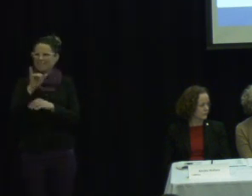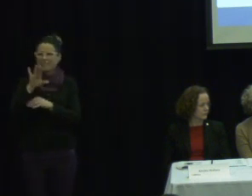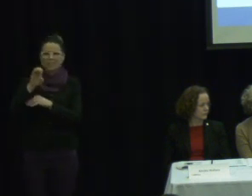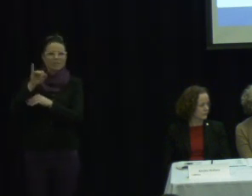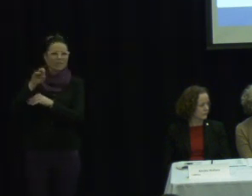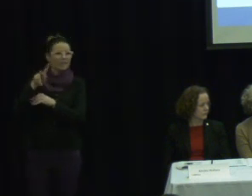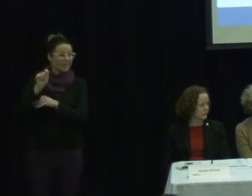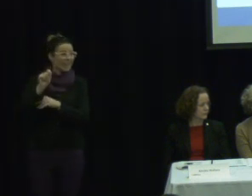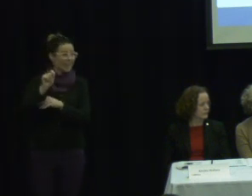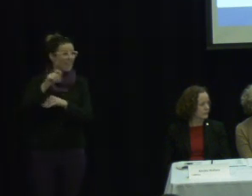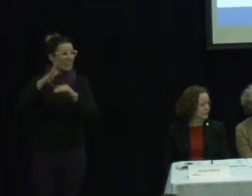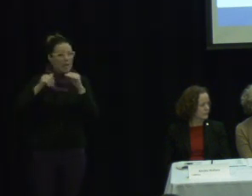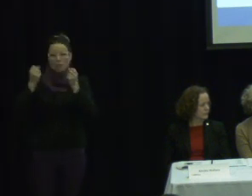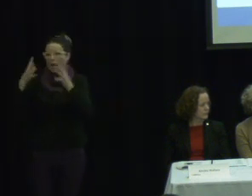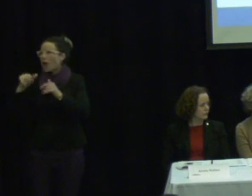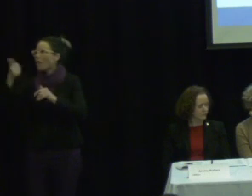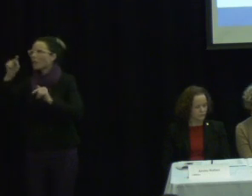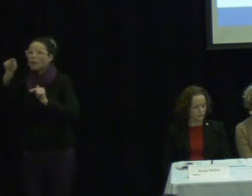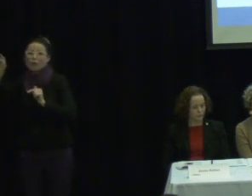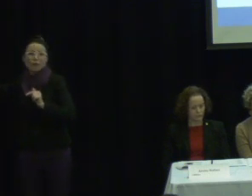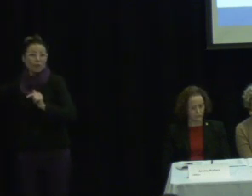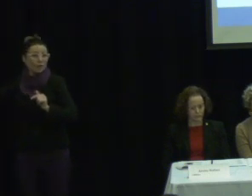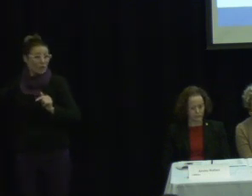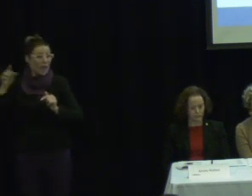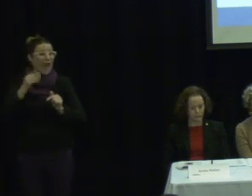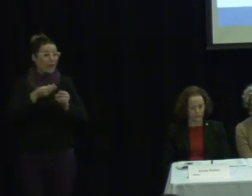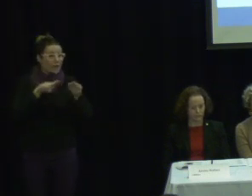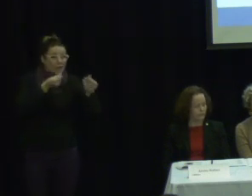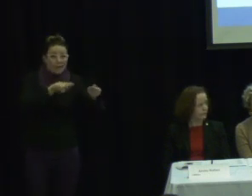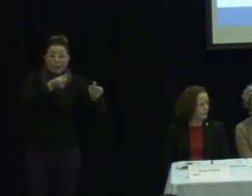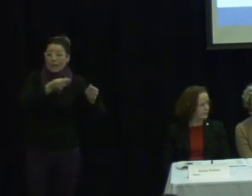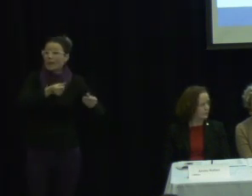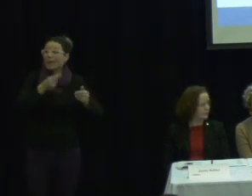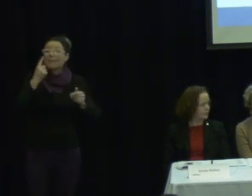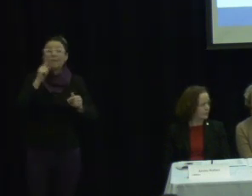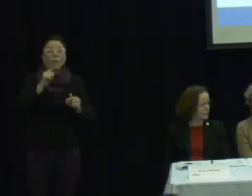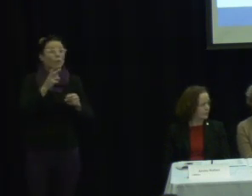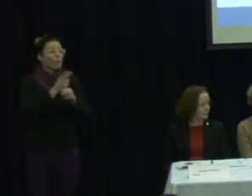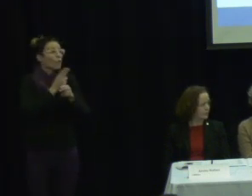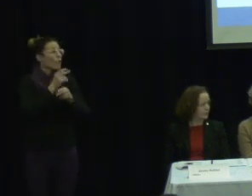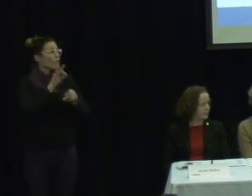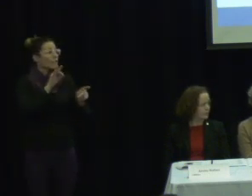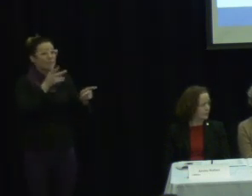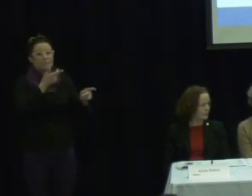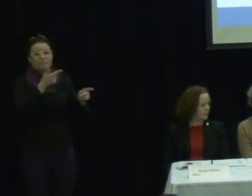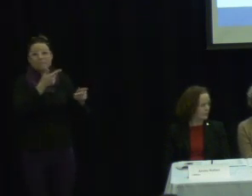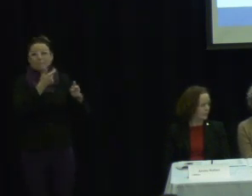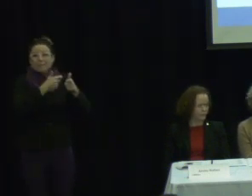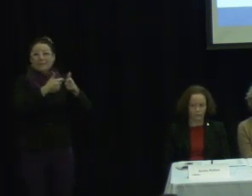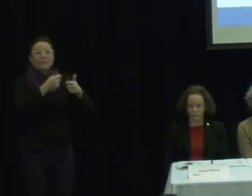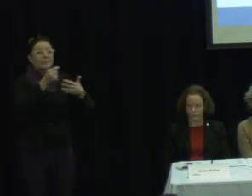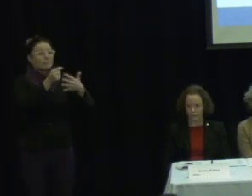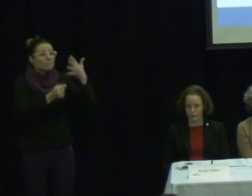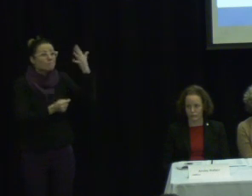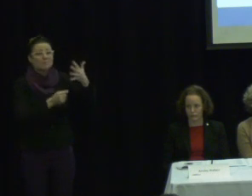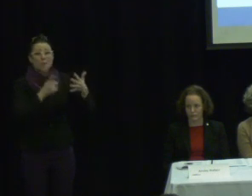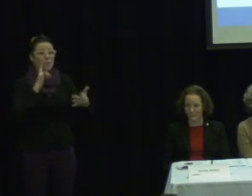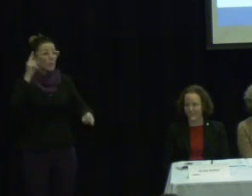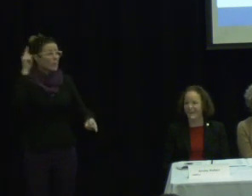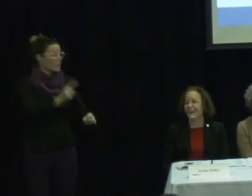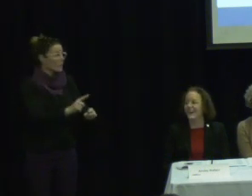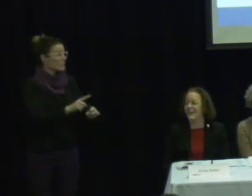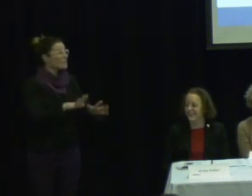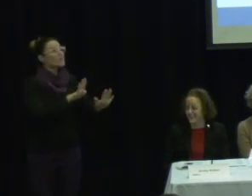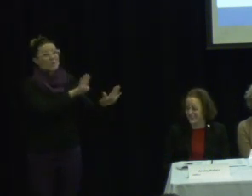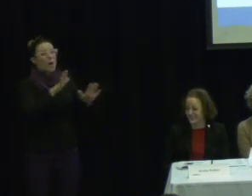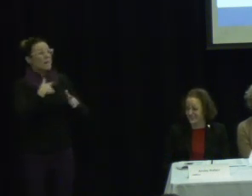be building on this. So I'm just going to stop there. If you have questions other than storm days, then you just feel free to email